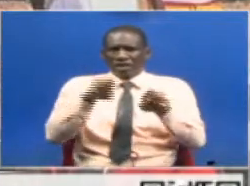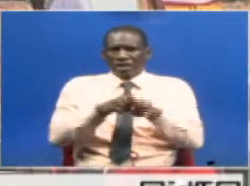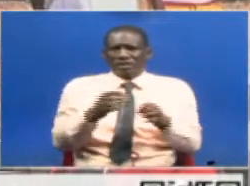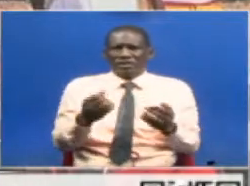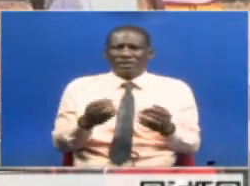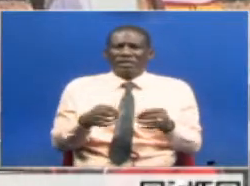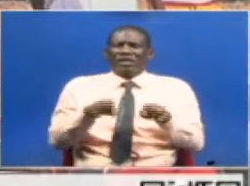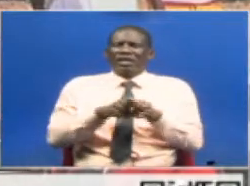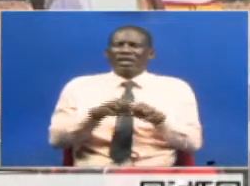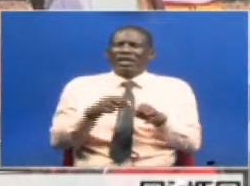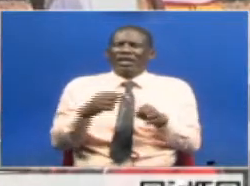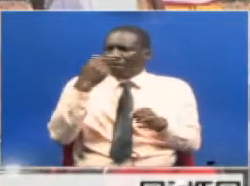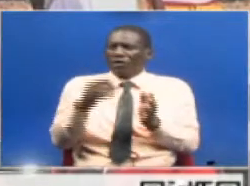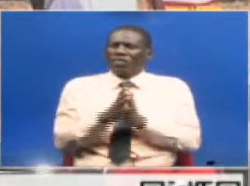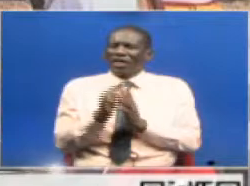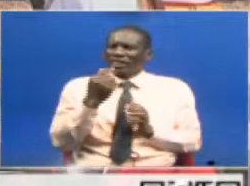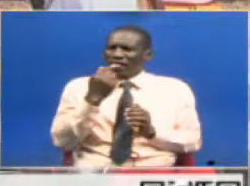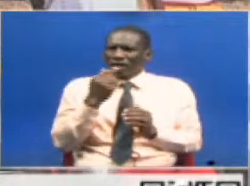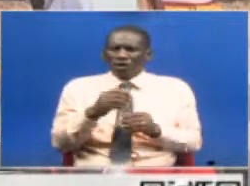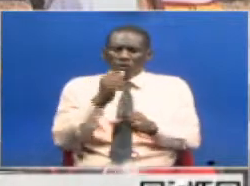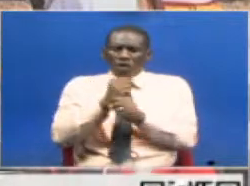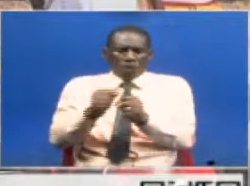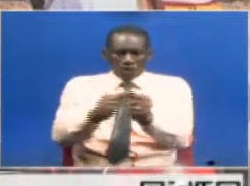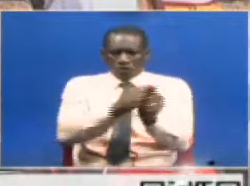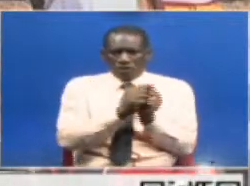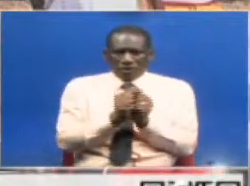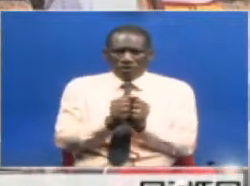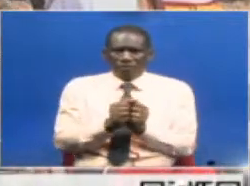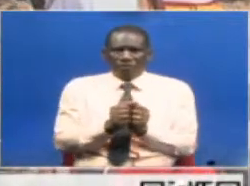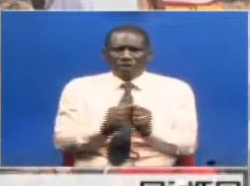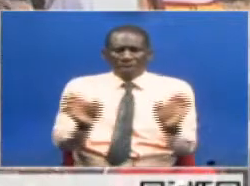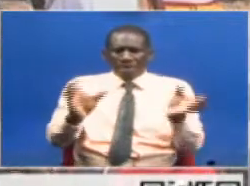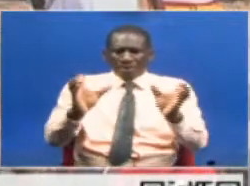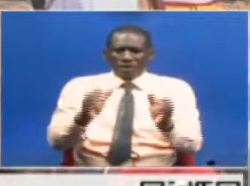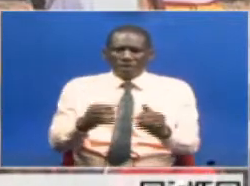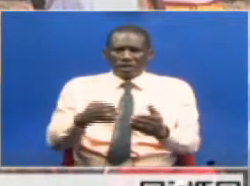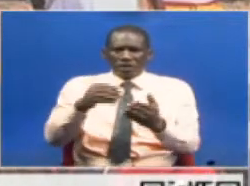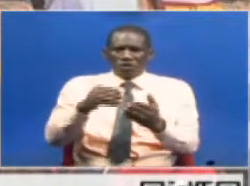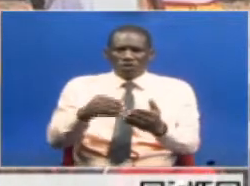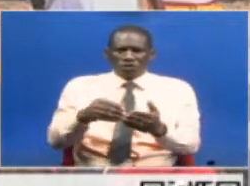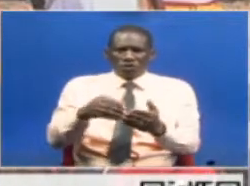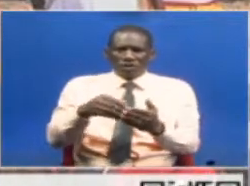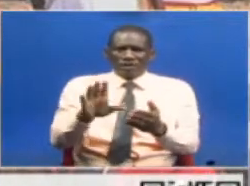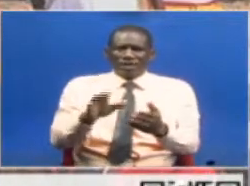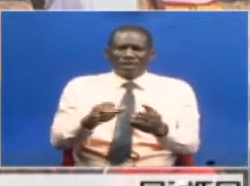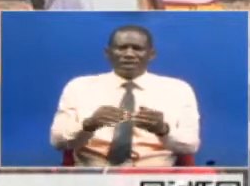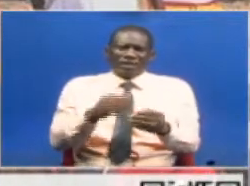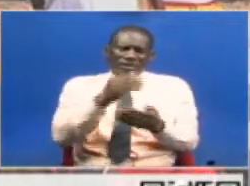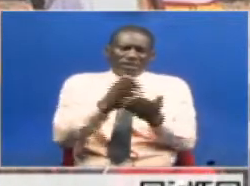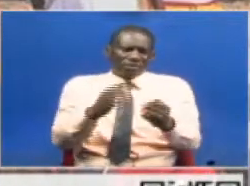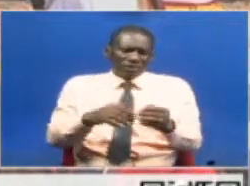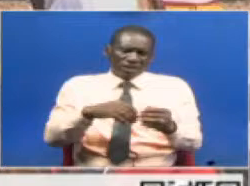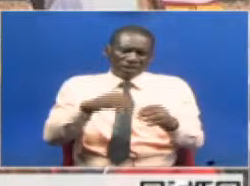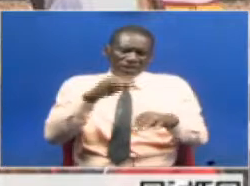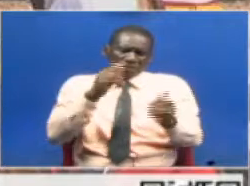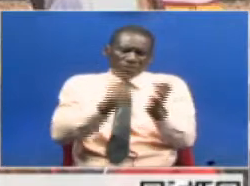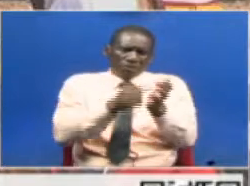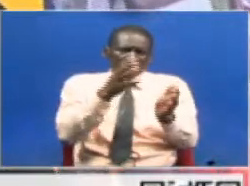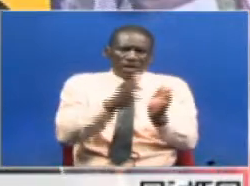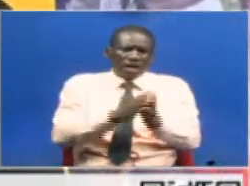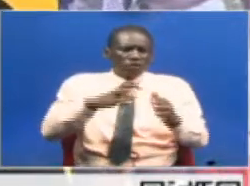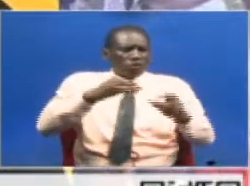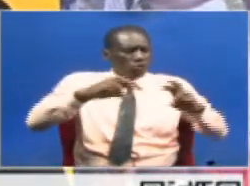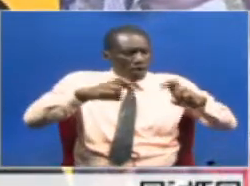tongue. They operate together. It is the media that will say there's something burning here, and it is us who will go and check what is